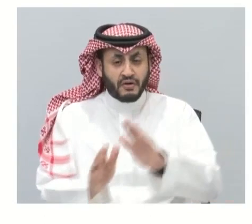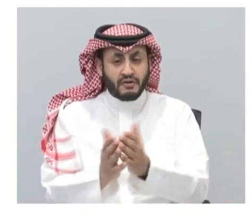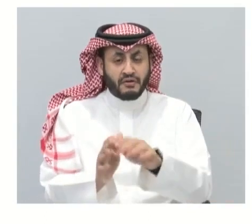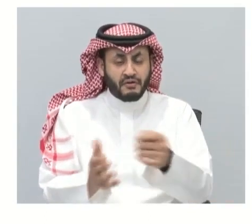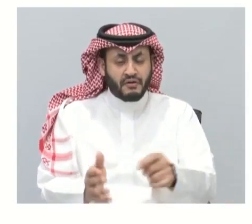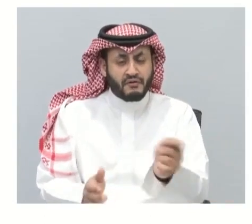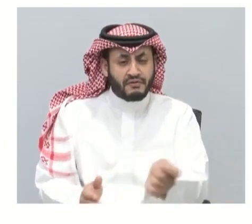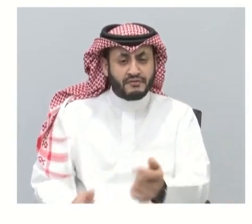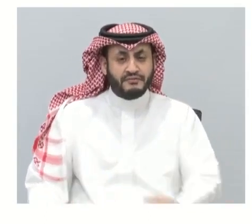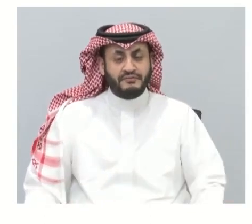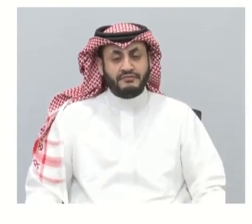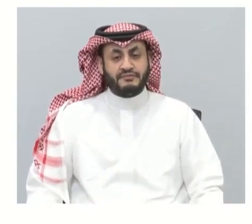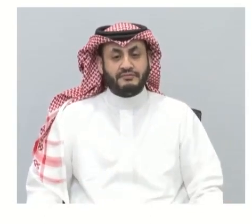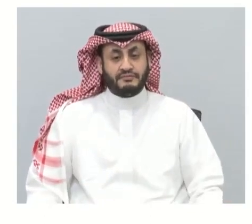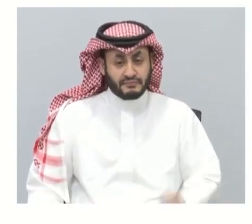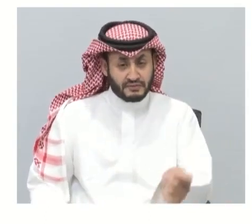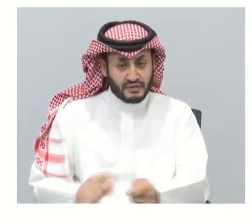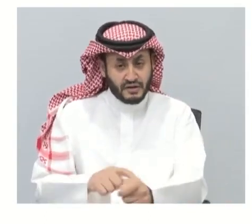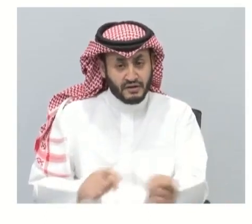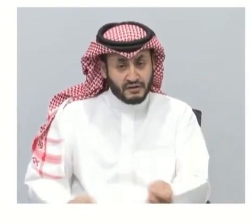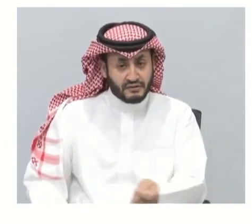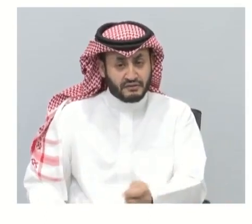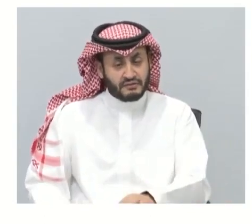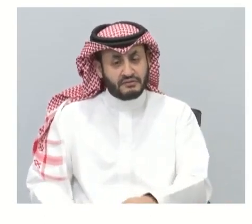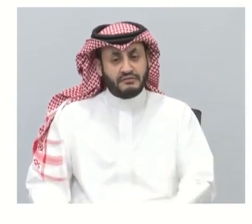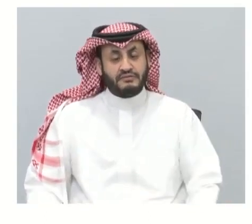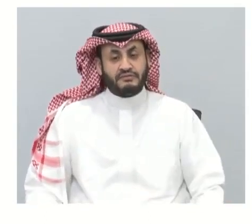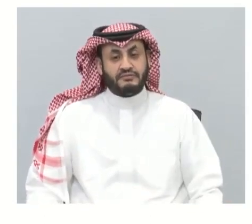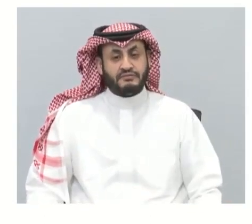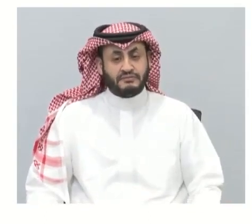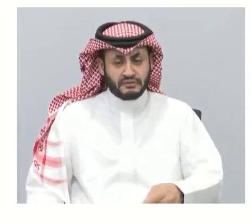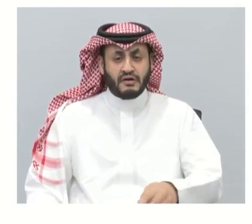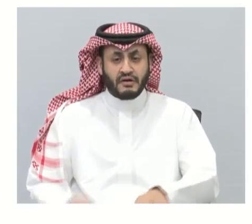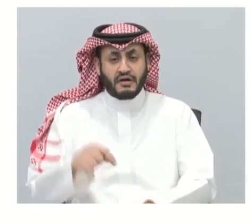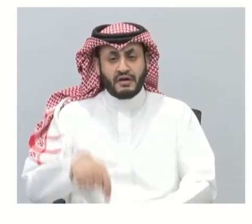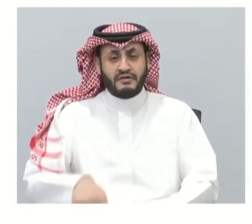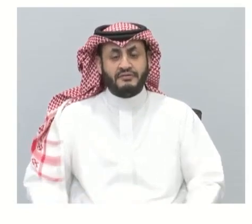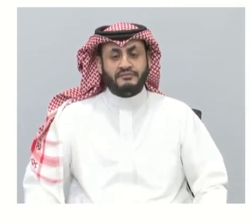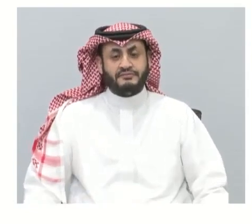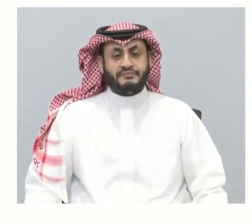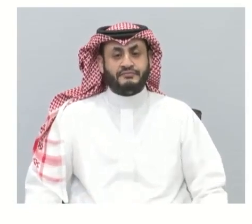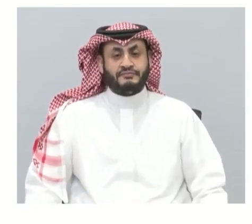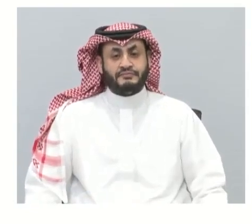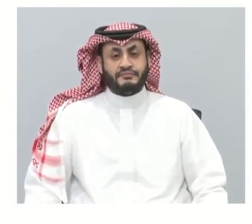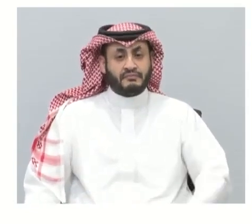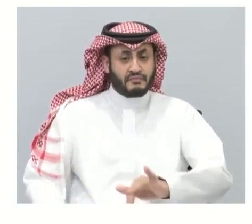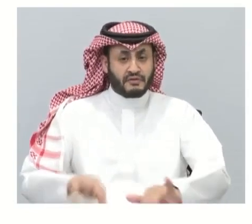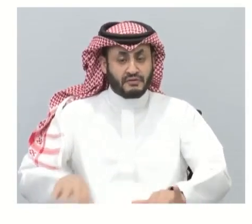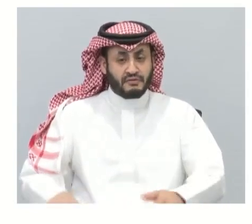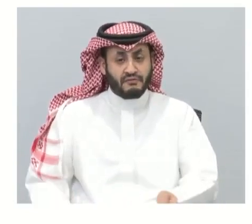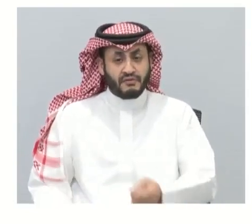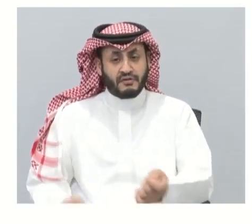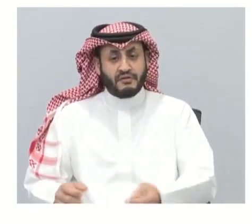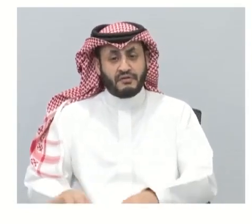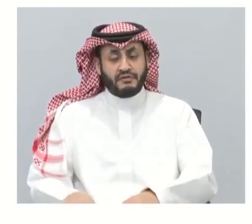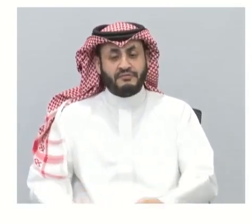books? Can we write by hand? I think most of us can. Not having to do things in a conventional manner